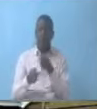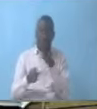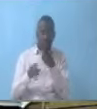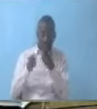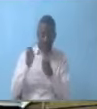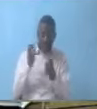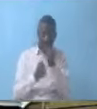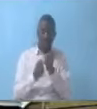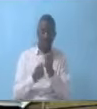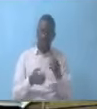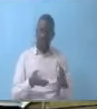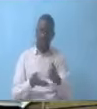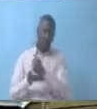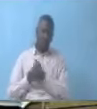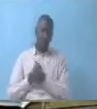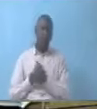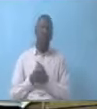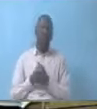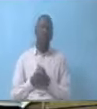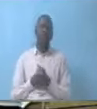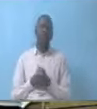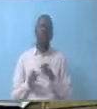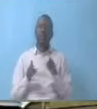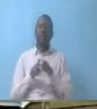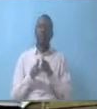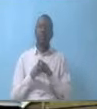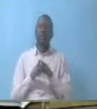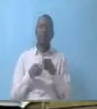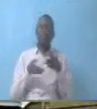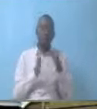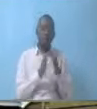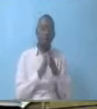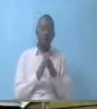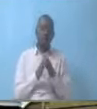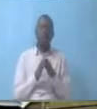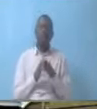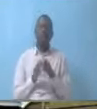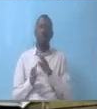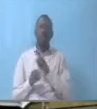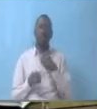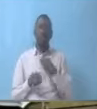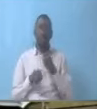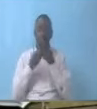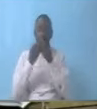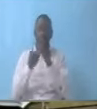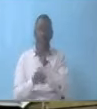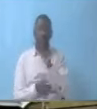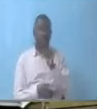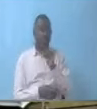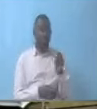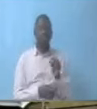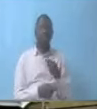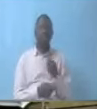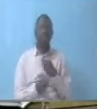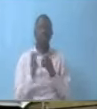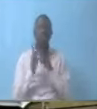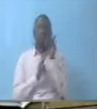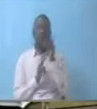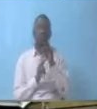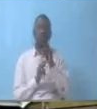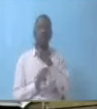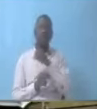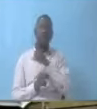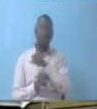justifying the decree, is what have found itself in it, although without naming names, because the Special Criminal didn't name names, mm-hmm, only